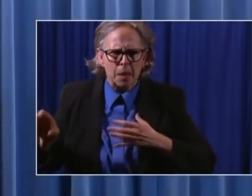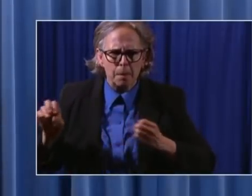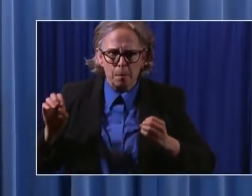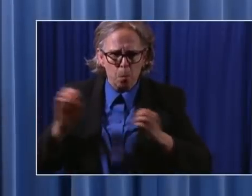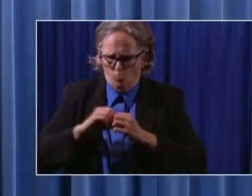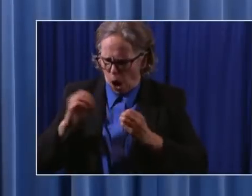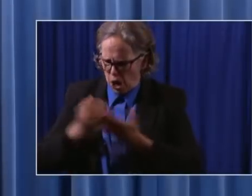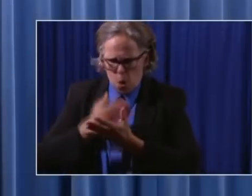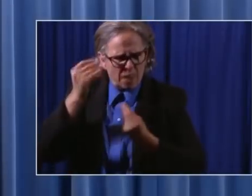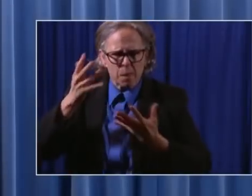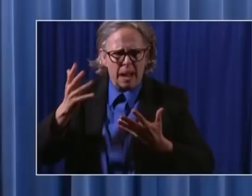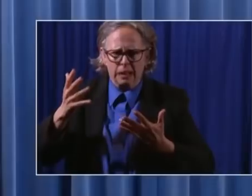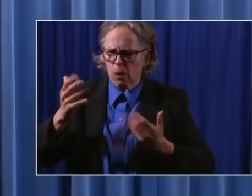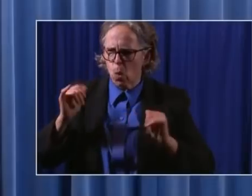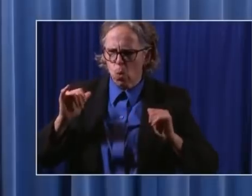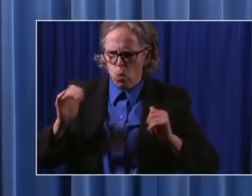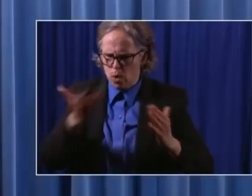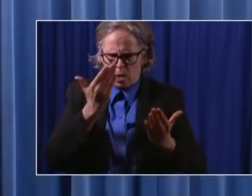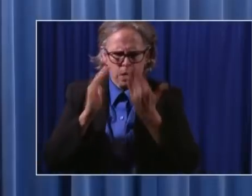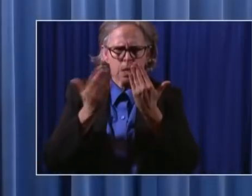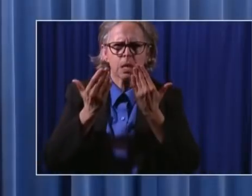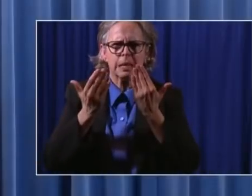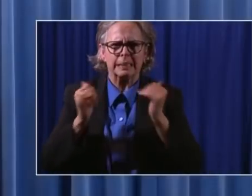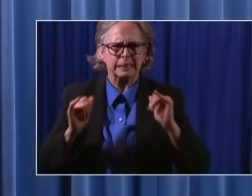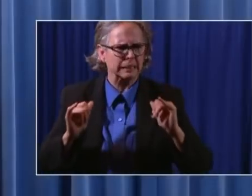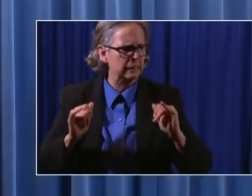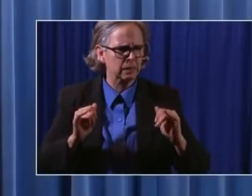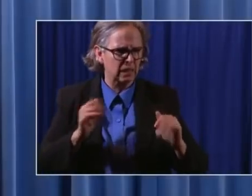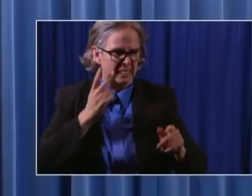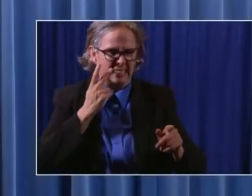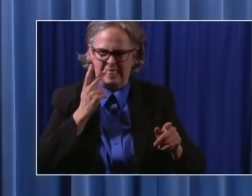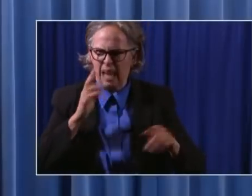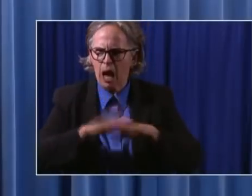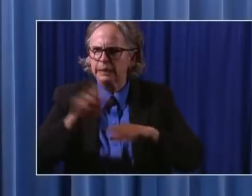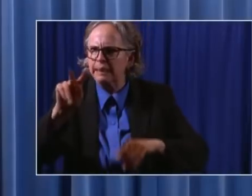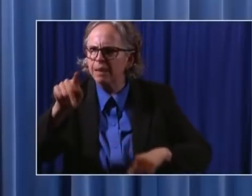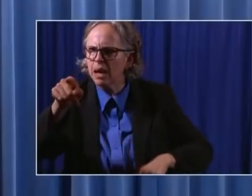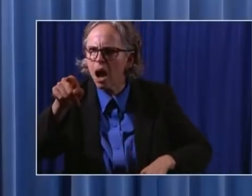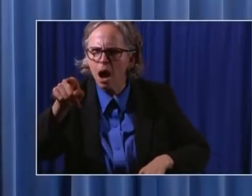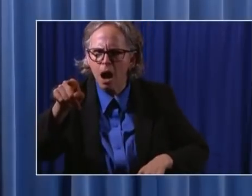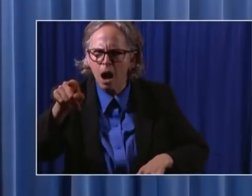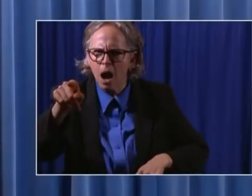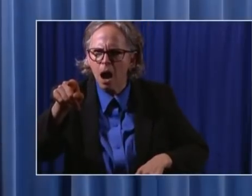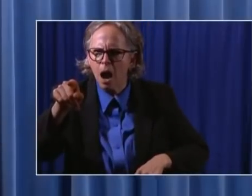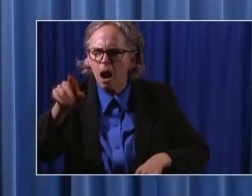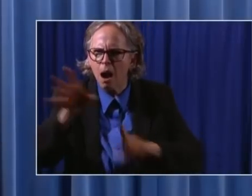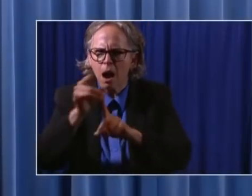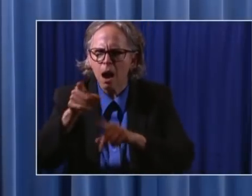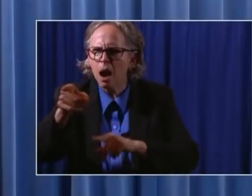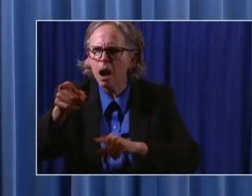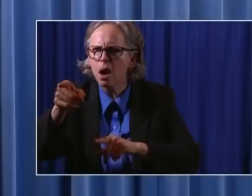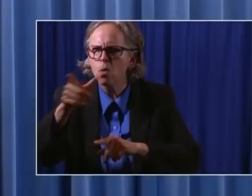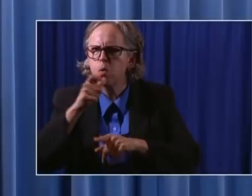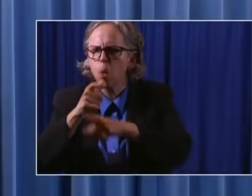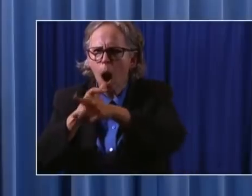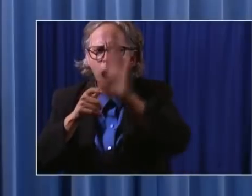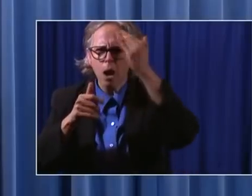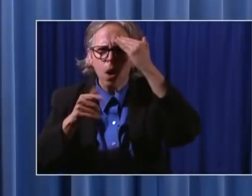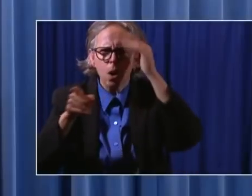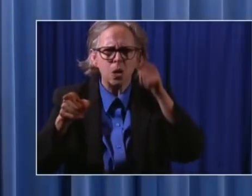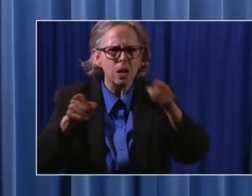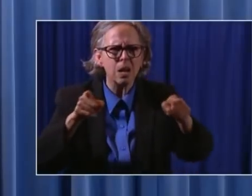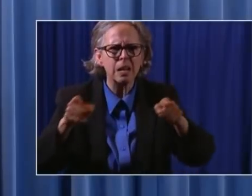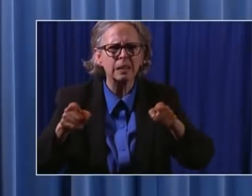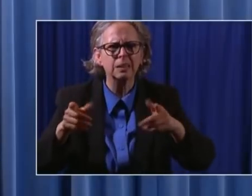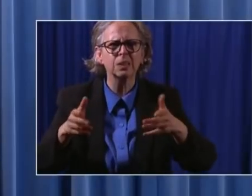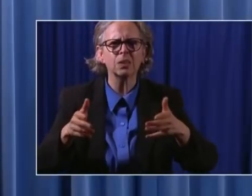us, everyone out there watching on TV, is processing as well. So a lot of this is we're pulling in from all